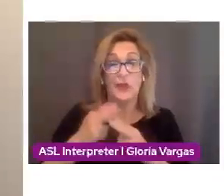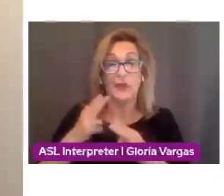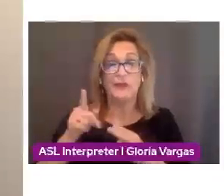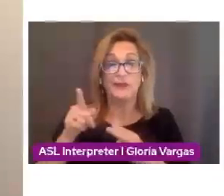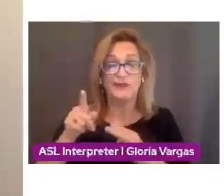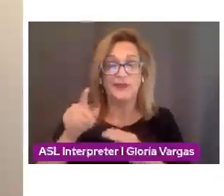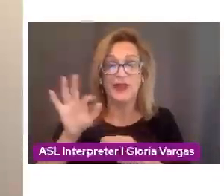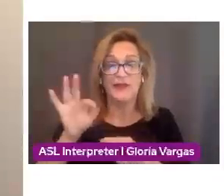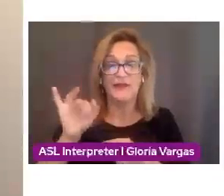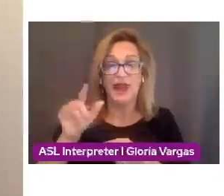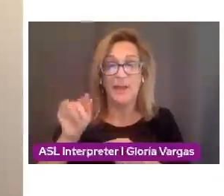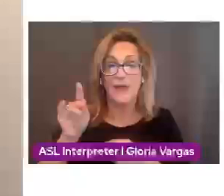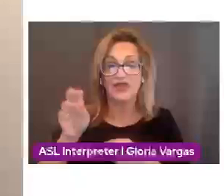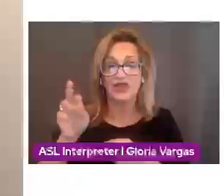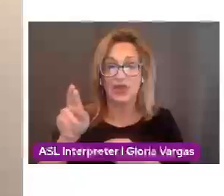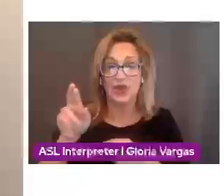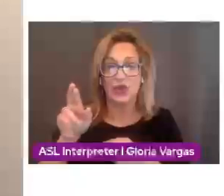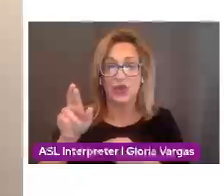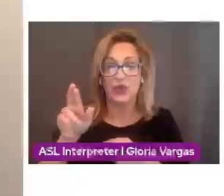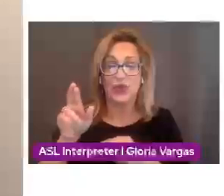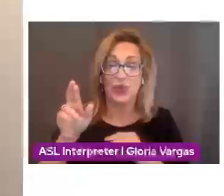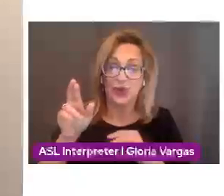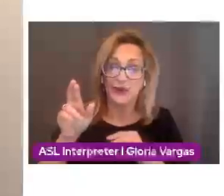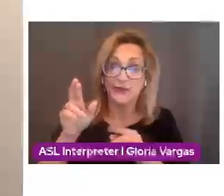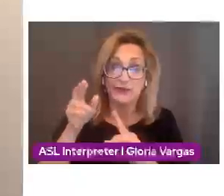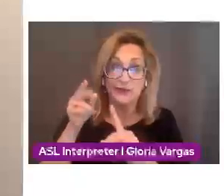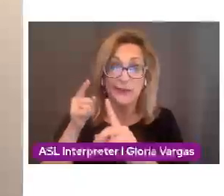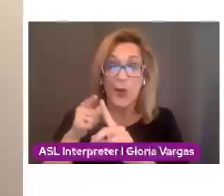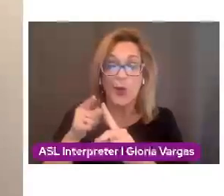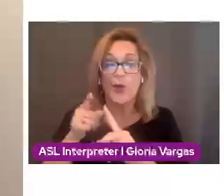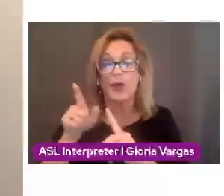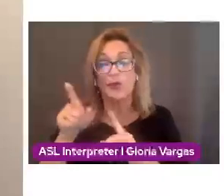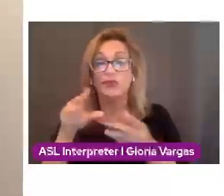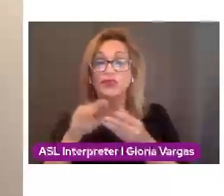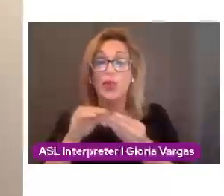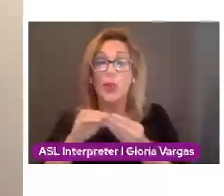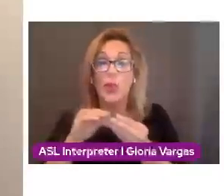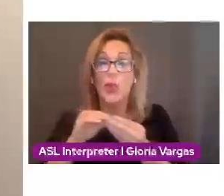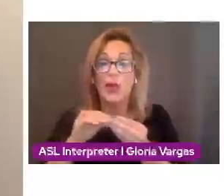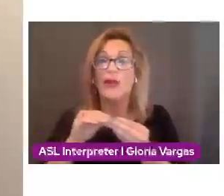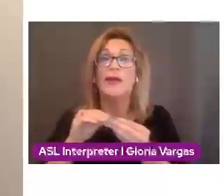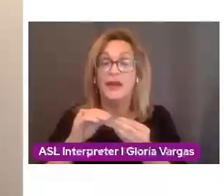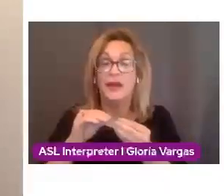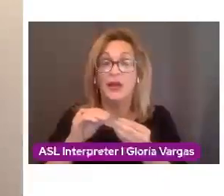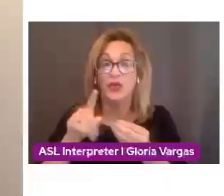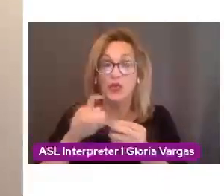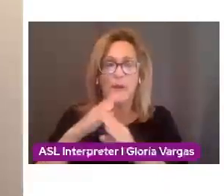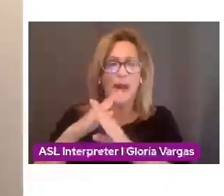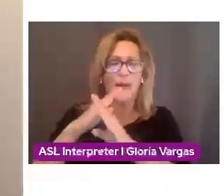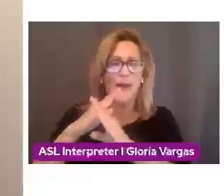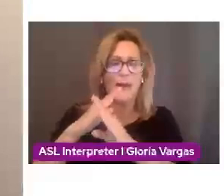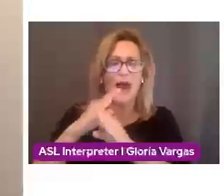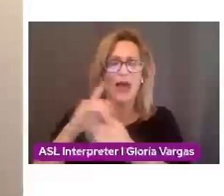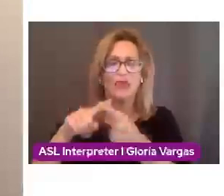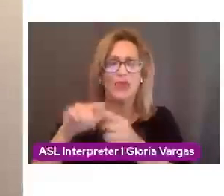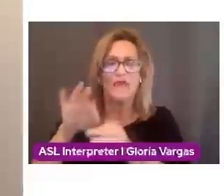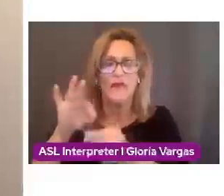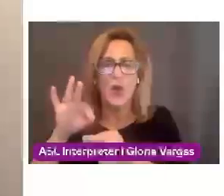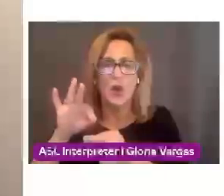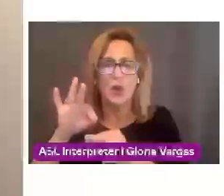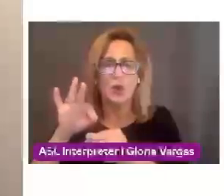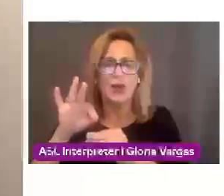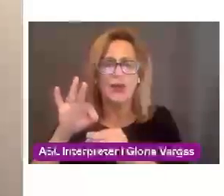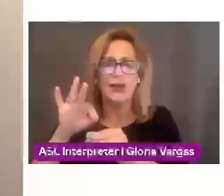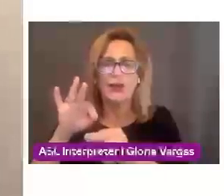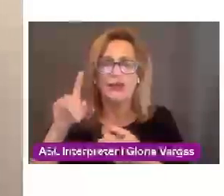talking, and you could block the vote until you couldn't stand anymore. But now a person just has to